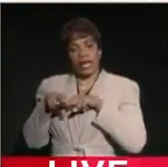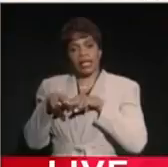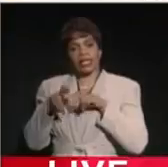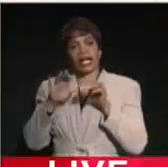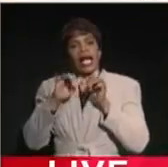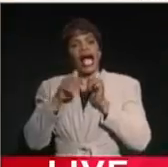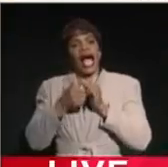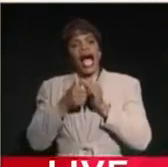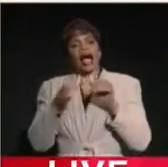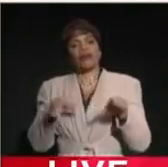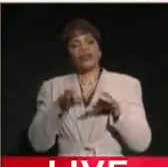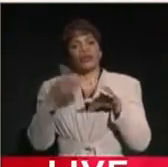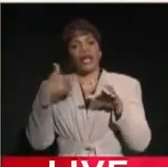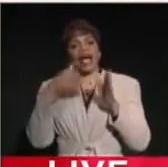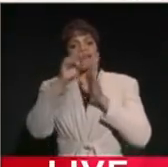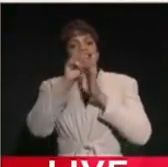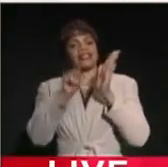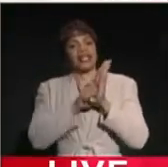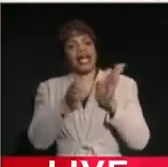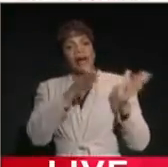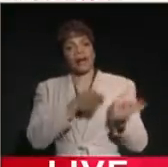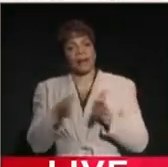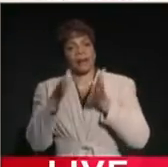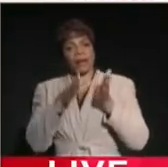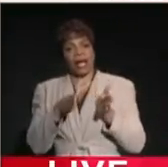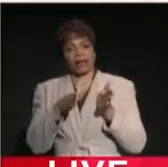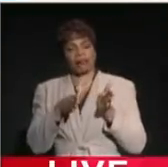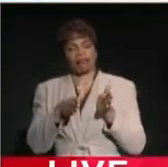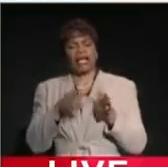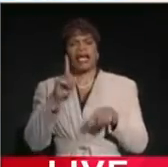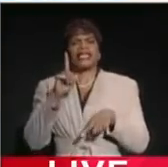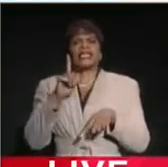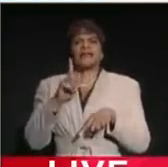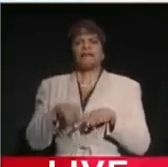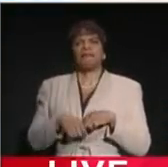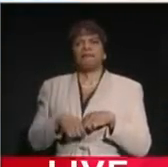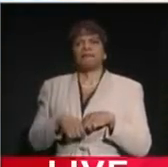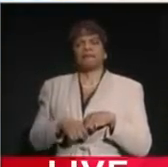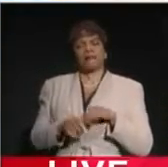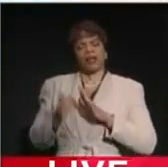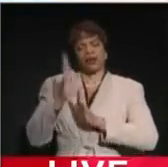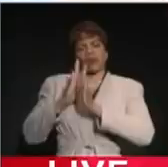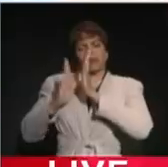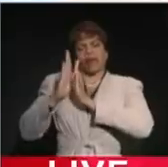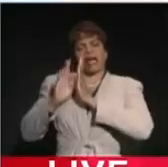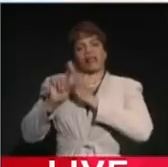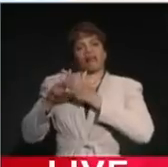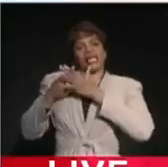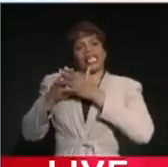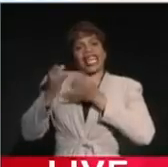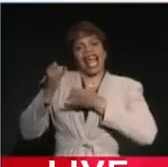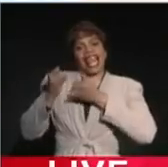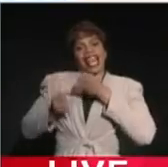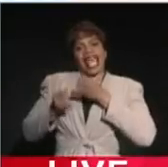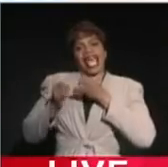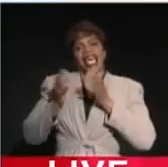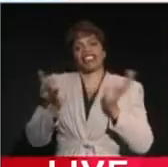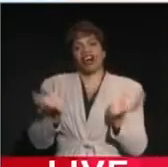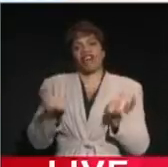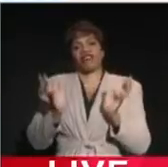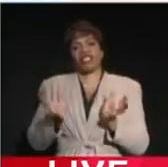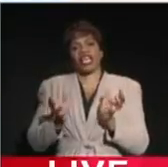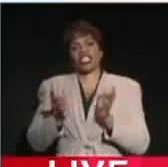simply having a state plan. Mr. Murphy? I can't help but go back at the beginning to the last conversation about legalization. Number